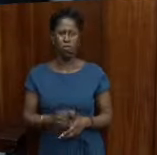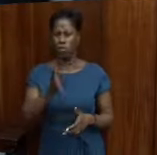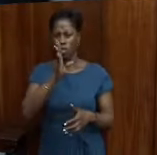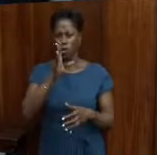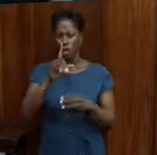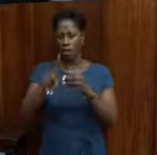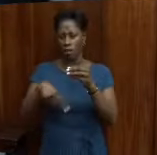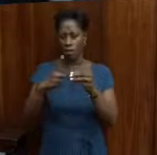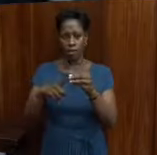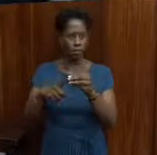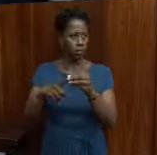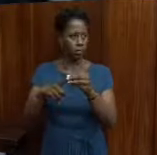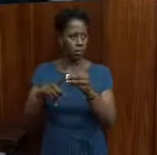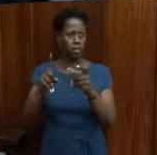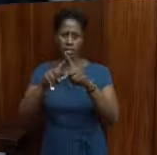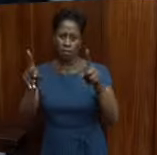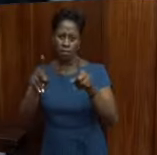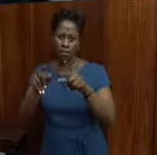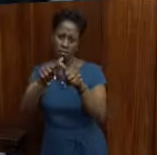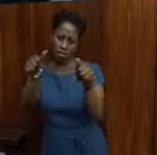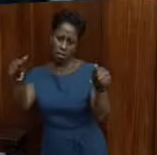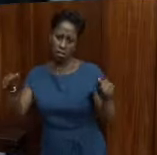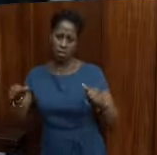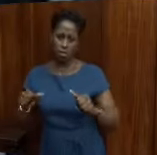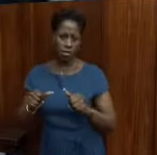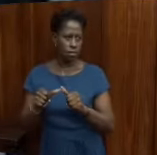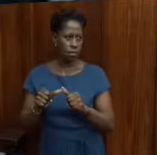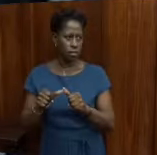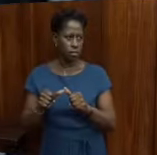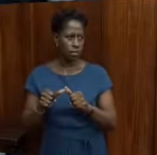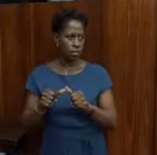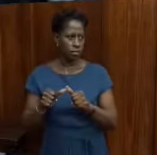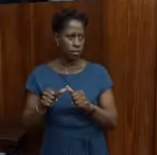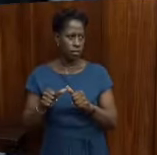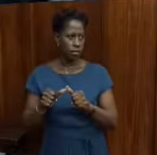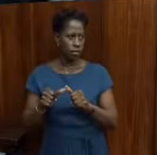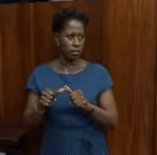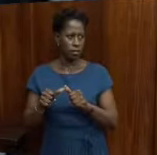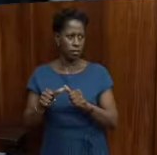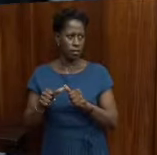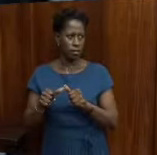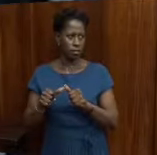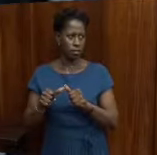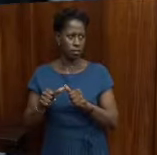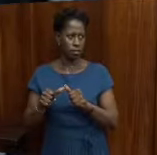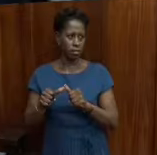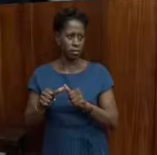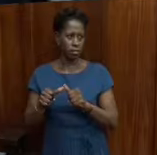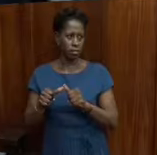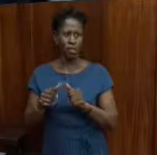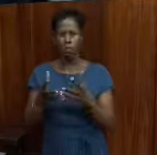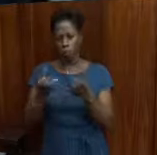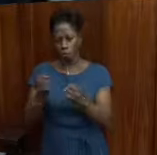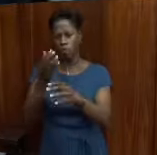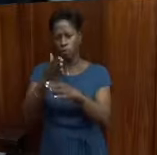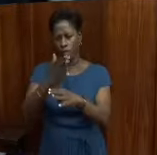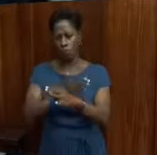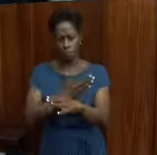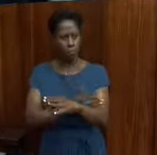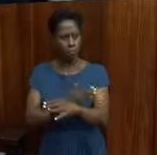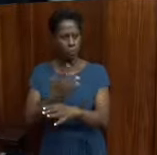activities in urban and rural communities of St. Lucia, micro, small, and medium enterprises, creating increased opportunities for owners